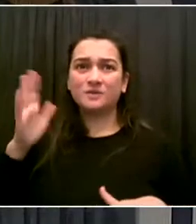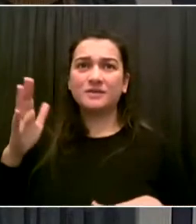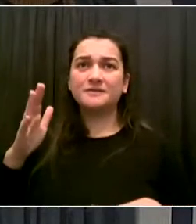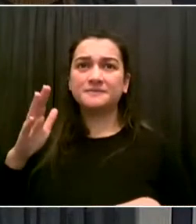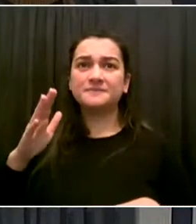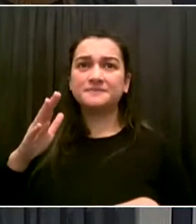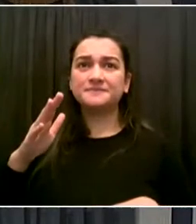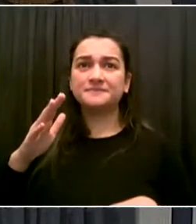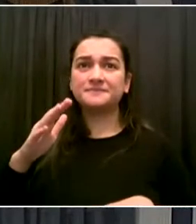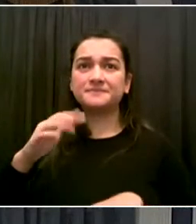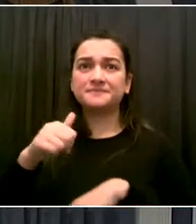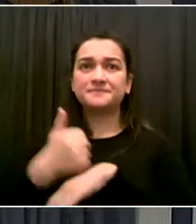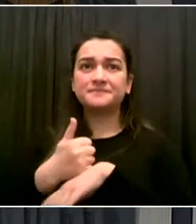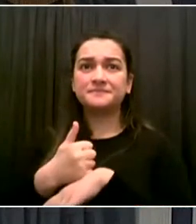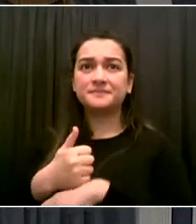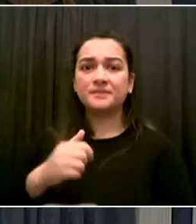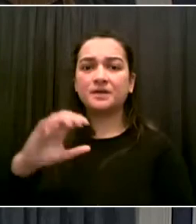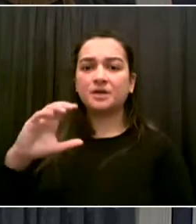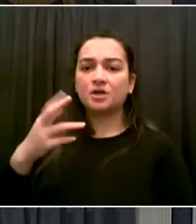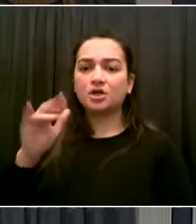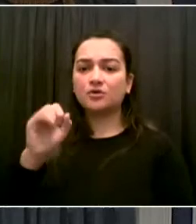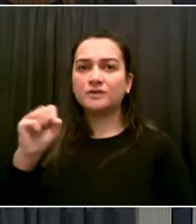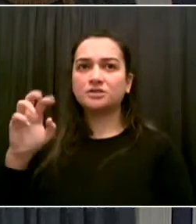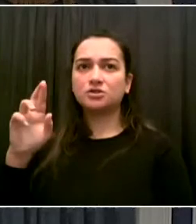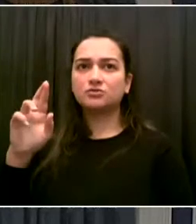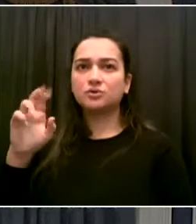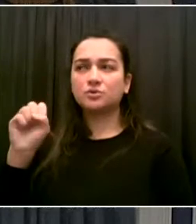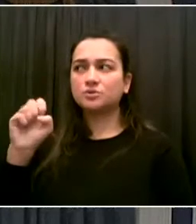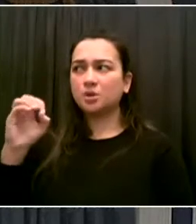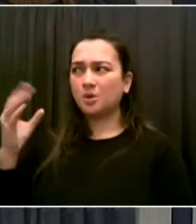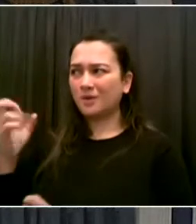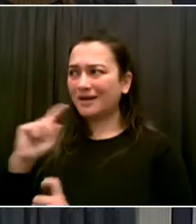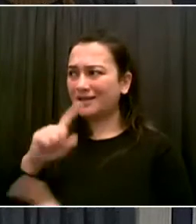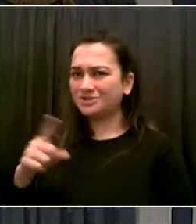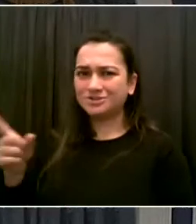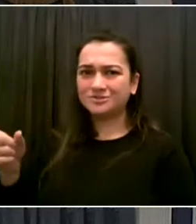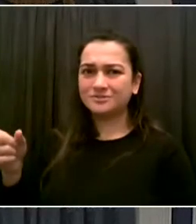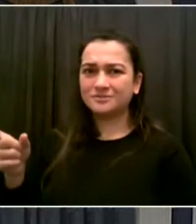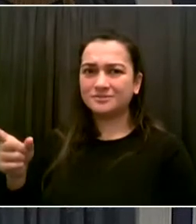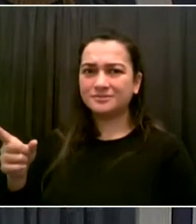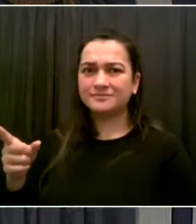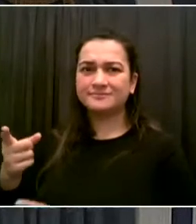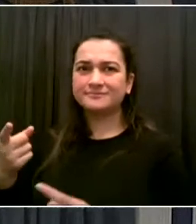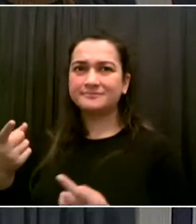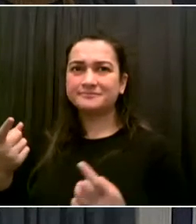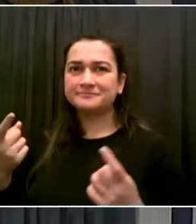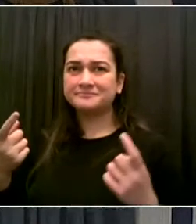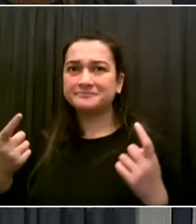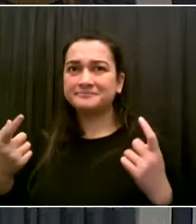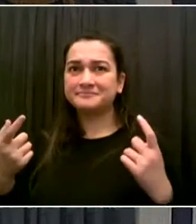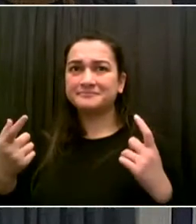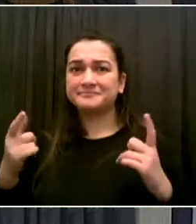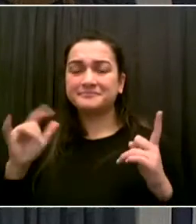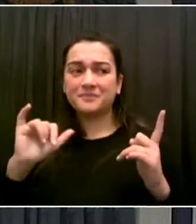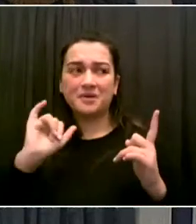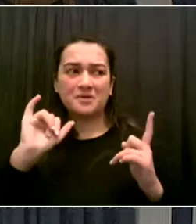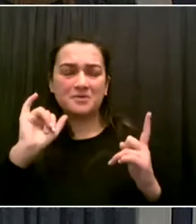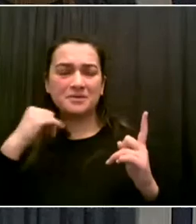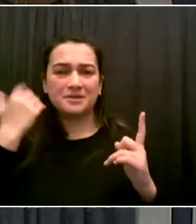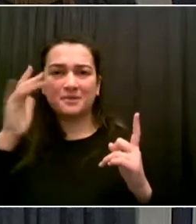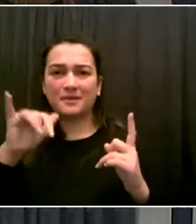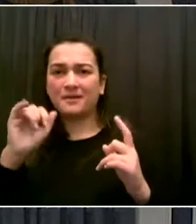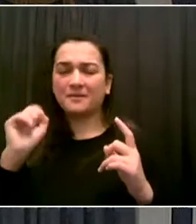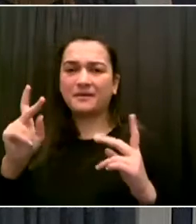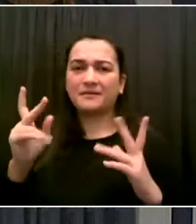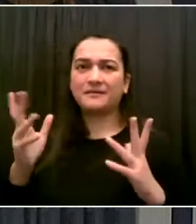Yes. You guys have Chris? You have Chris? All right, Chris Caruso. Well, it said so many nice things about you. I didn't know you were there. We didn't mean